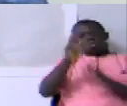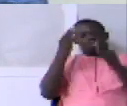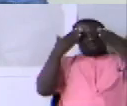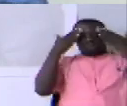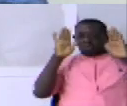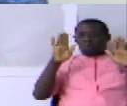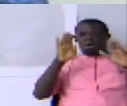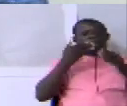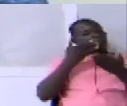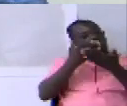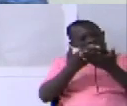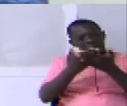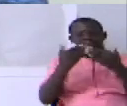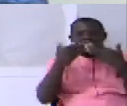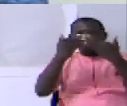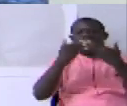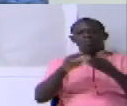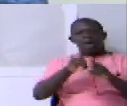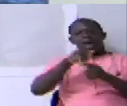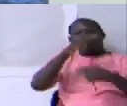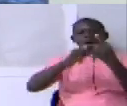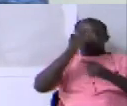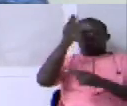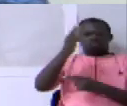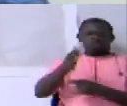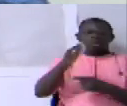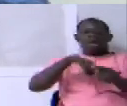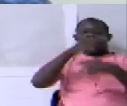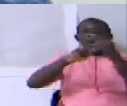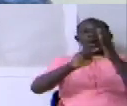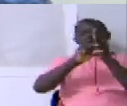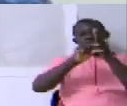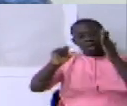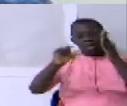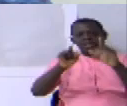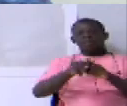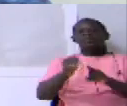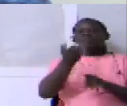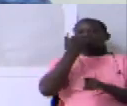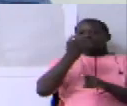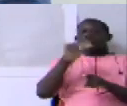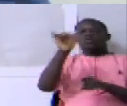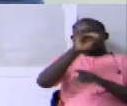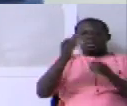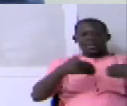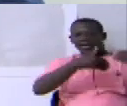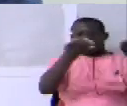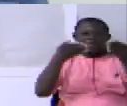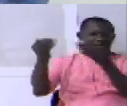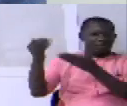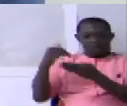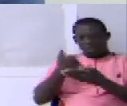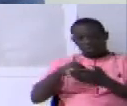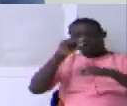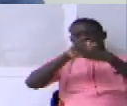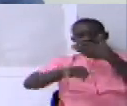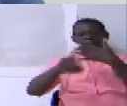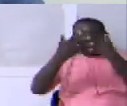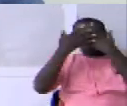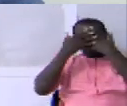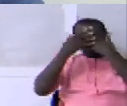Tell us the truth about the quality of the food served in the prisons. Mile 2 for that